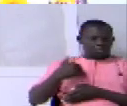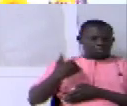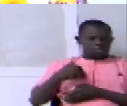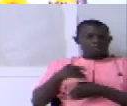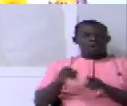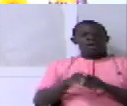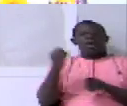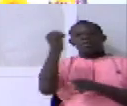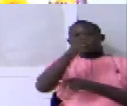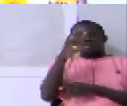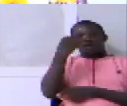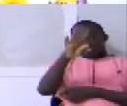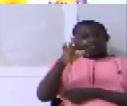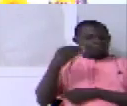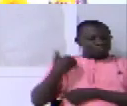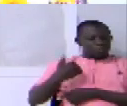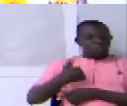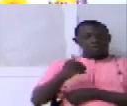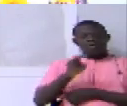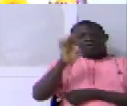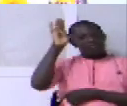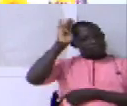Because without them forgiving me,